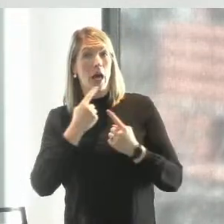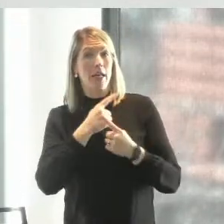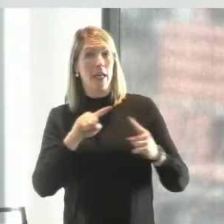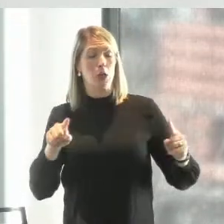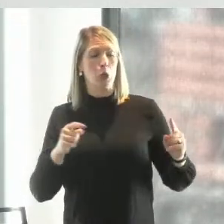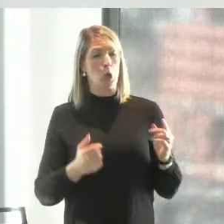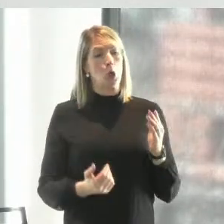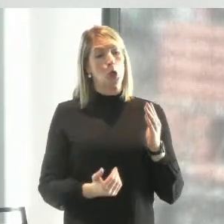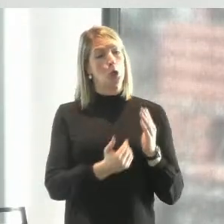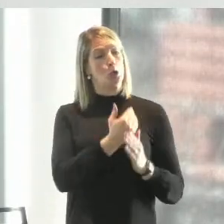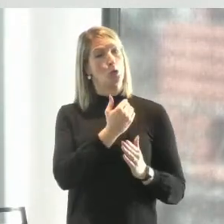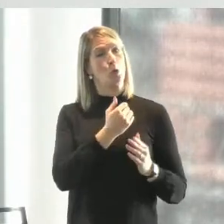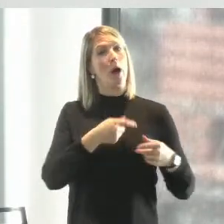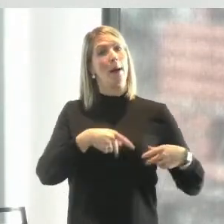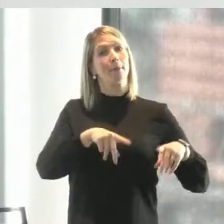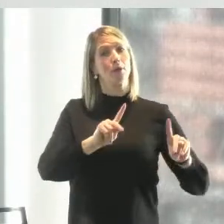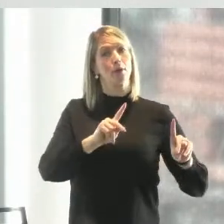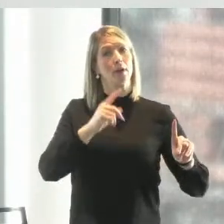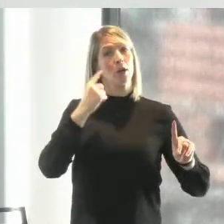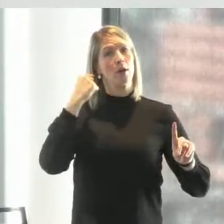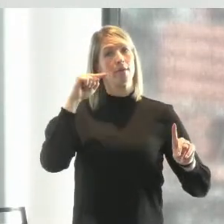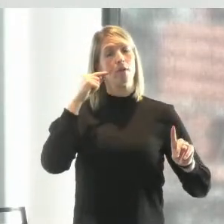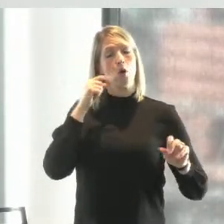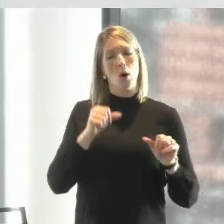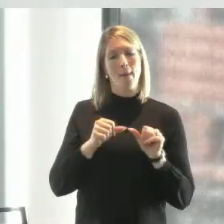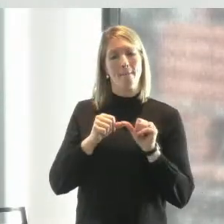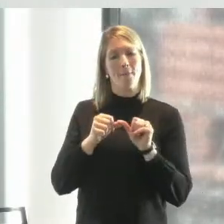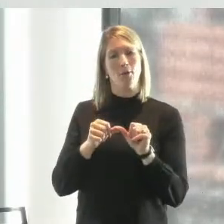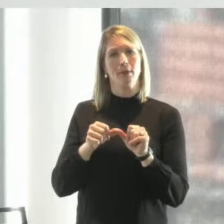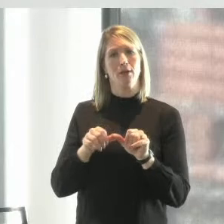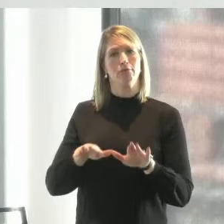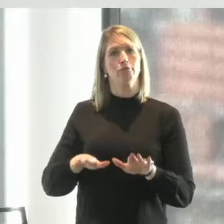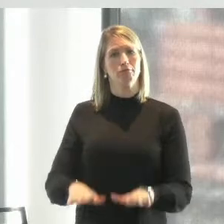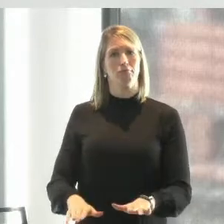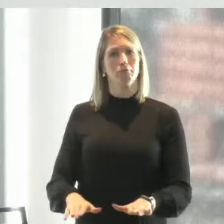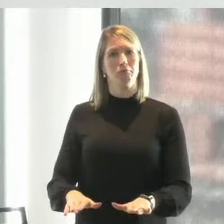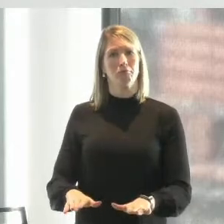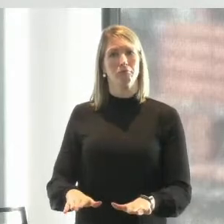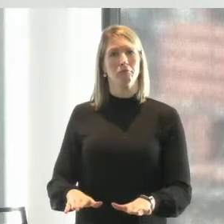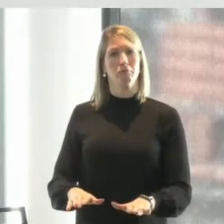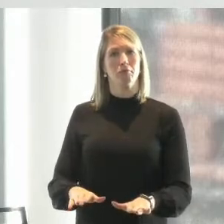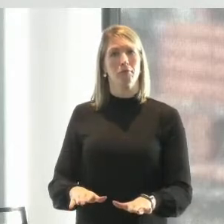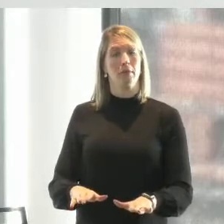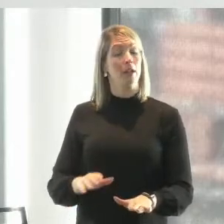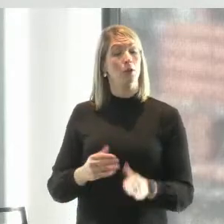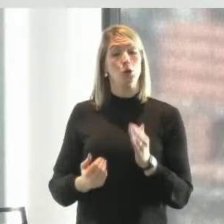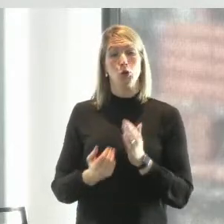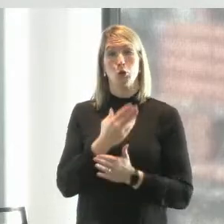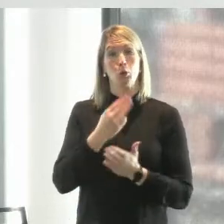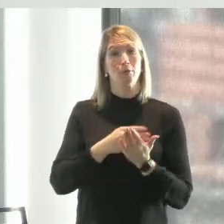in Newfoundland and Labrador for permanent residency, and that is through priority skills.